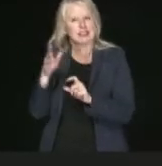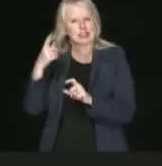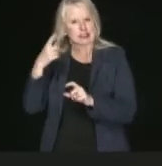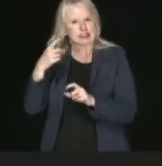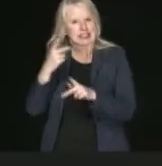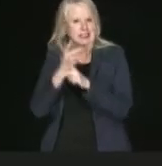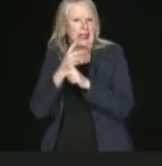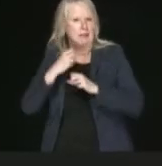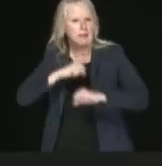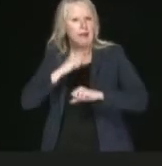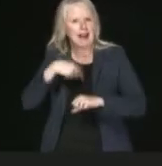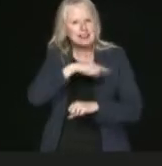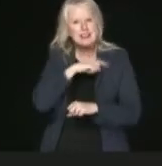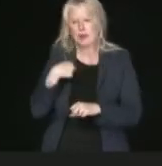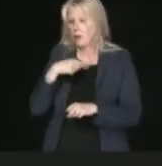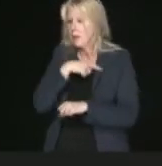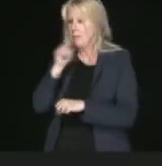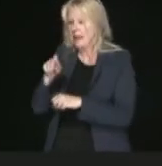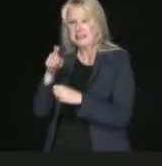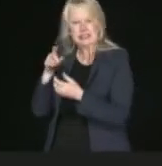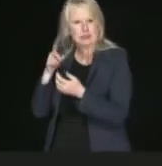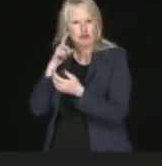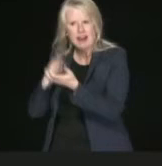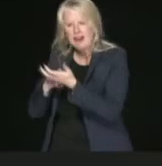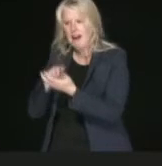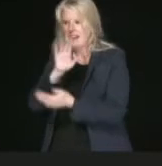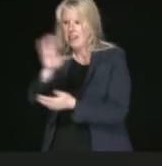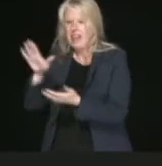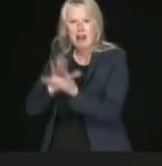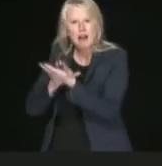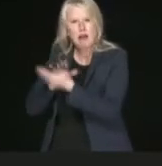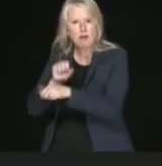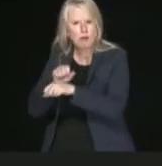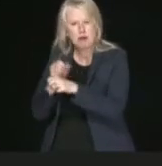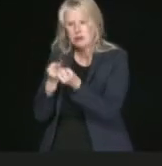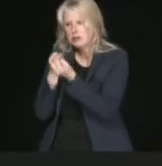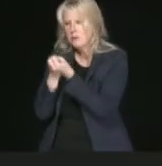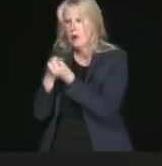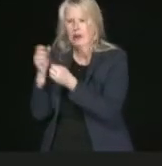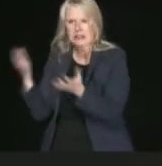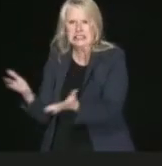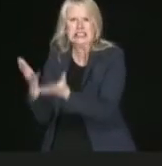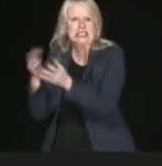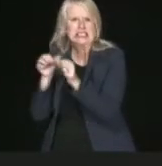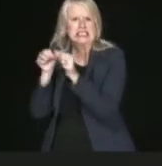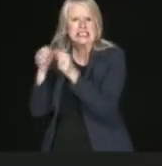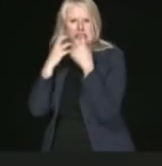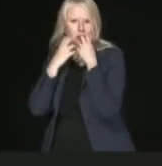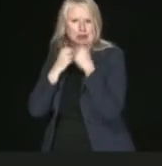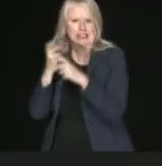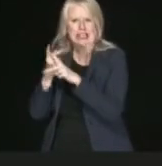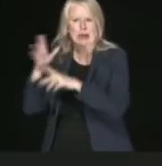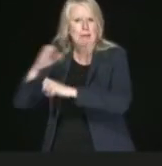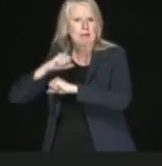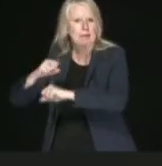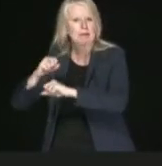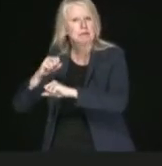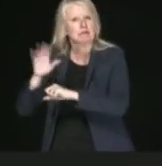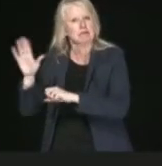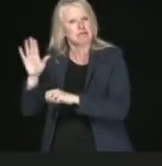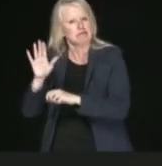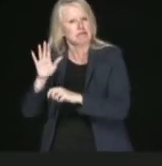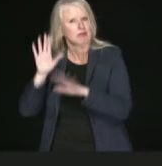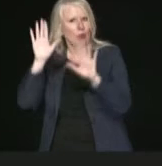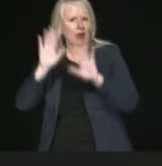them, and we have to ensure that they can continue to do the extraordinary work they are doing now for